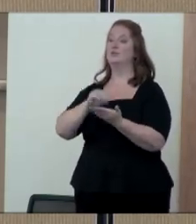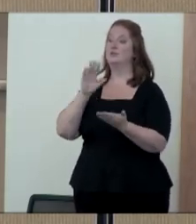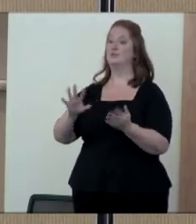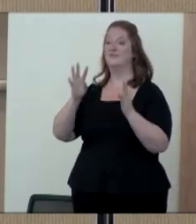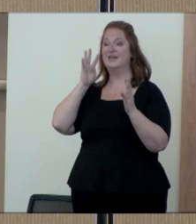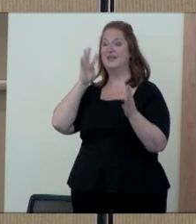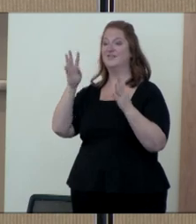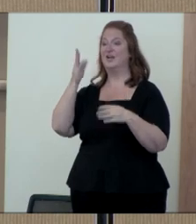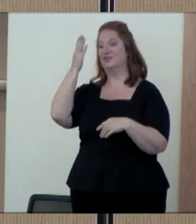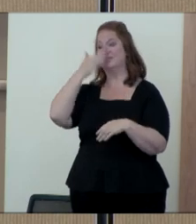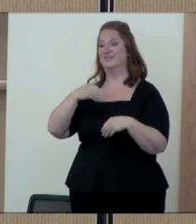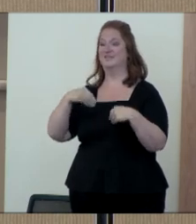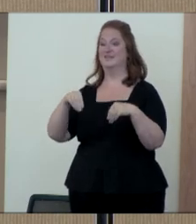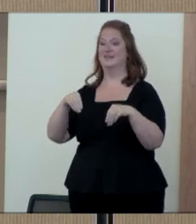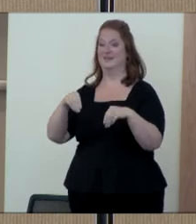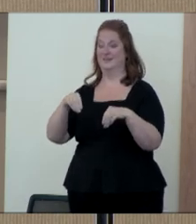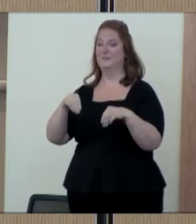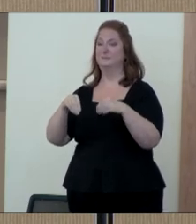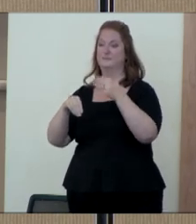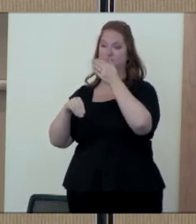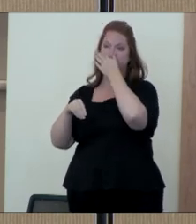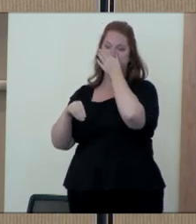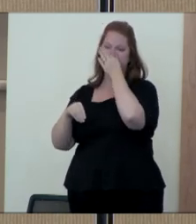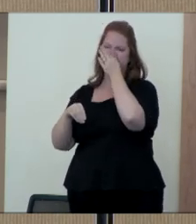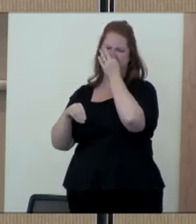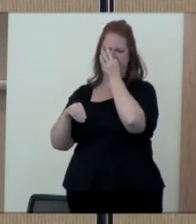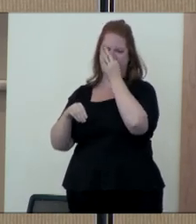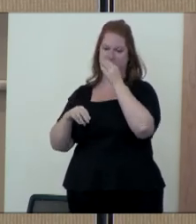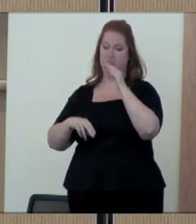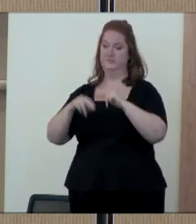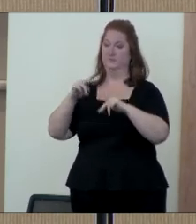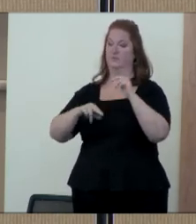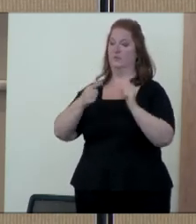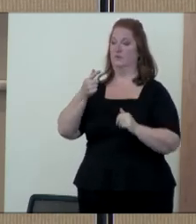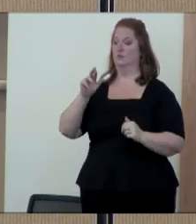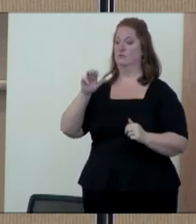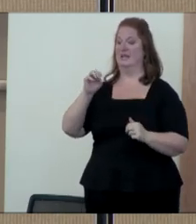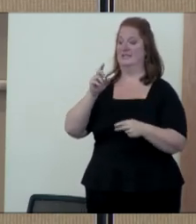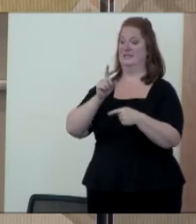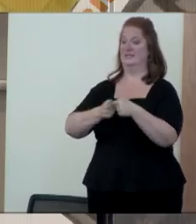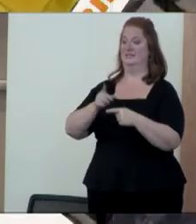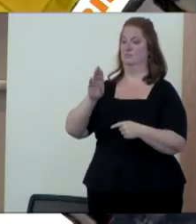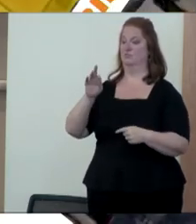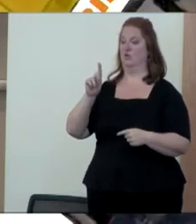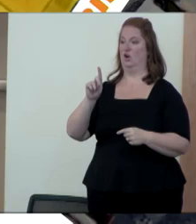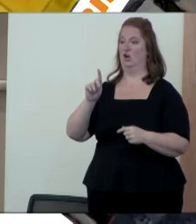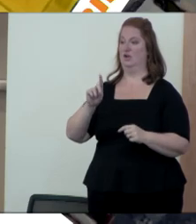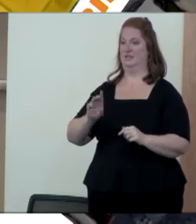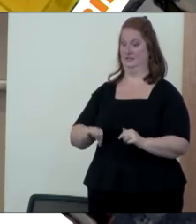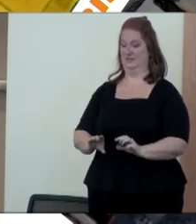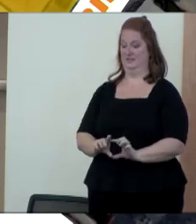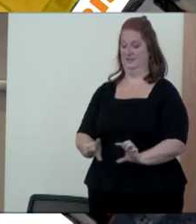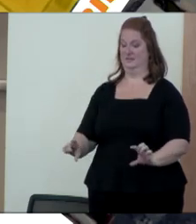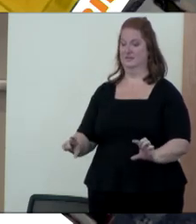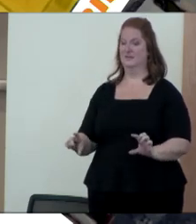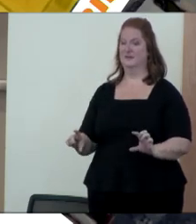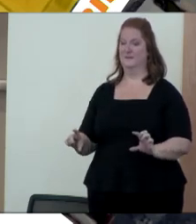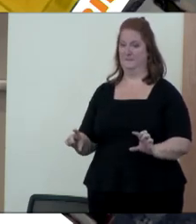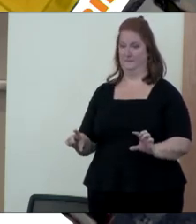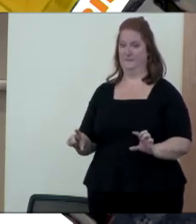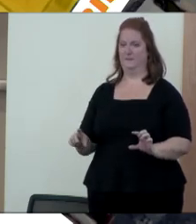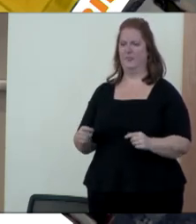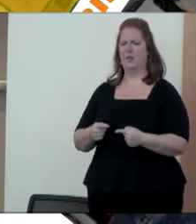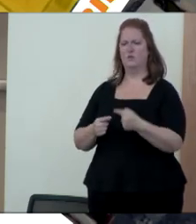innovation storefront on the ground floor of the Grace and Broad Residence Hall, the one across from the